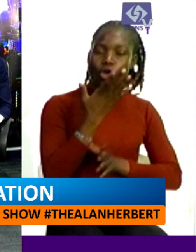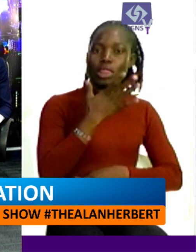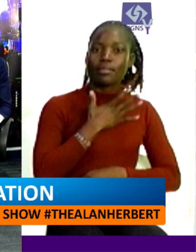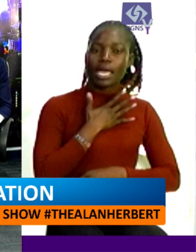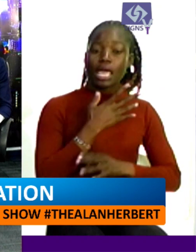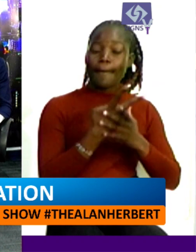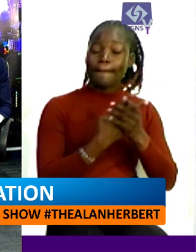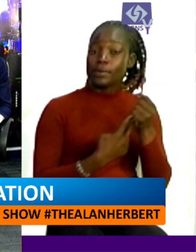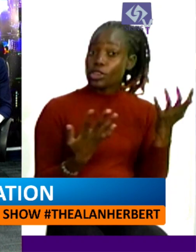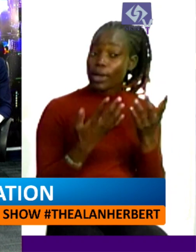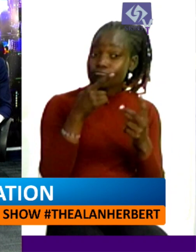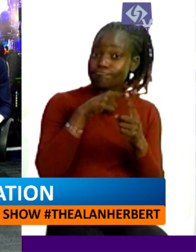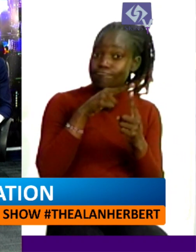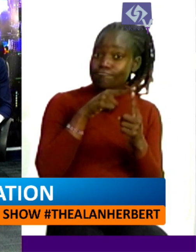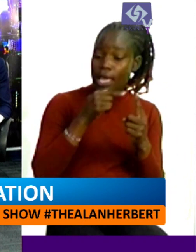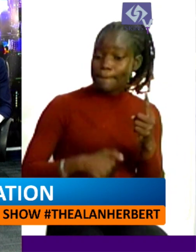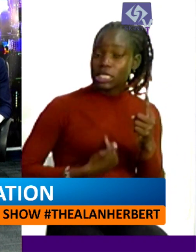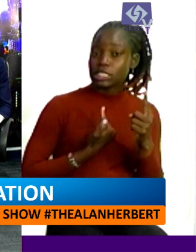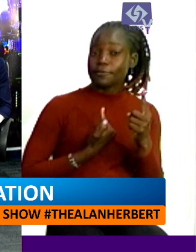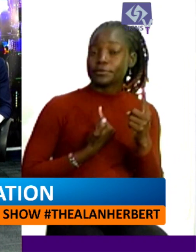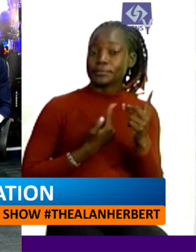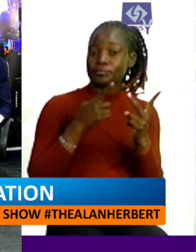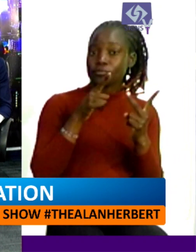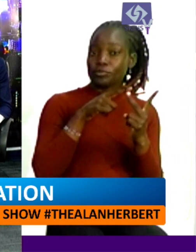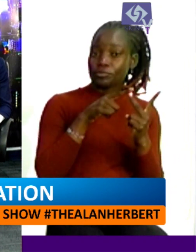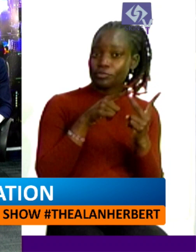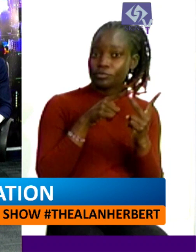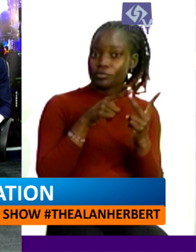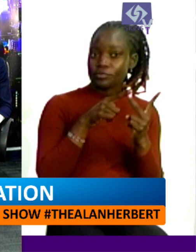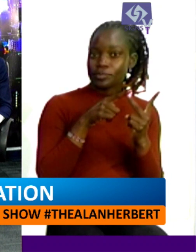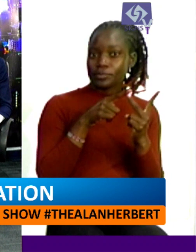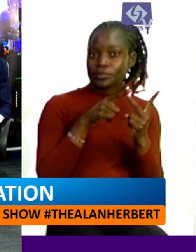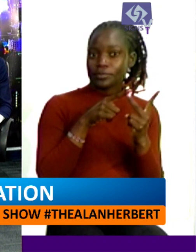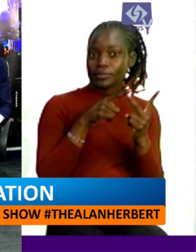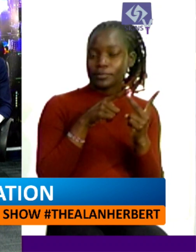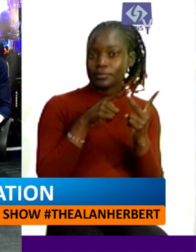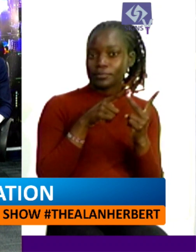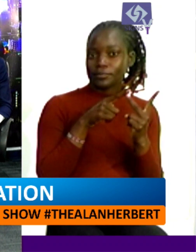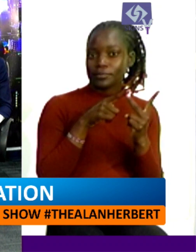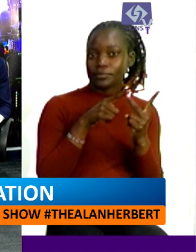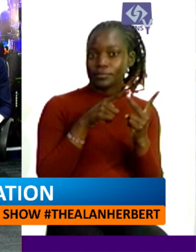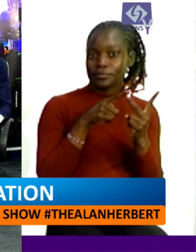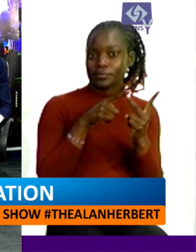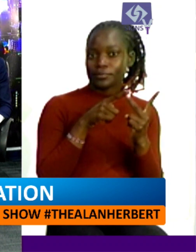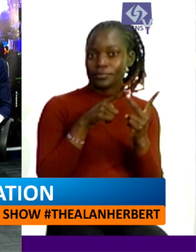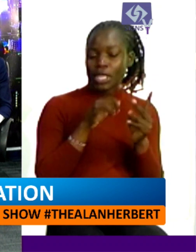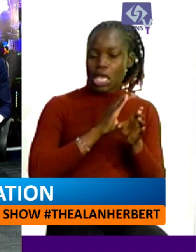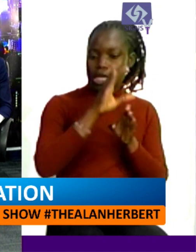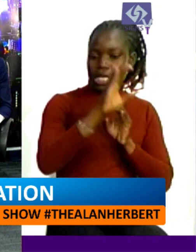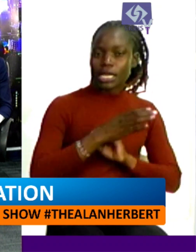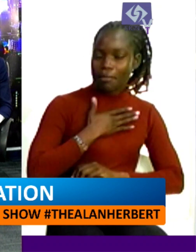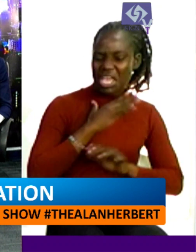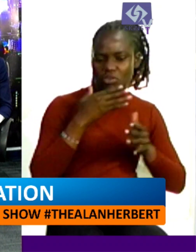both for myself as a person and also as my very own